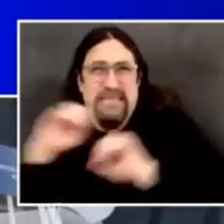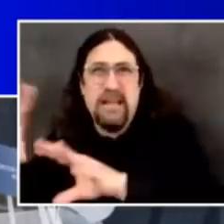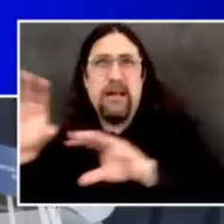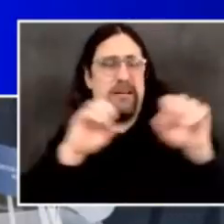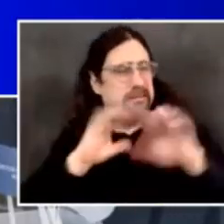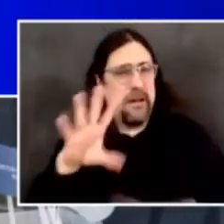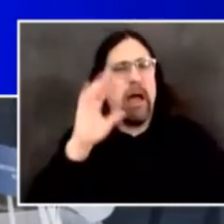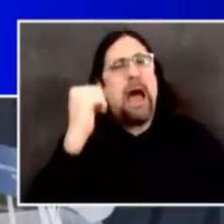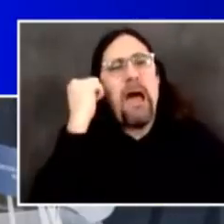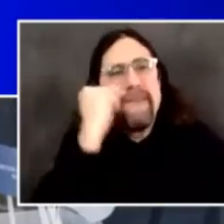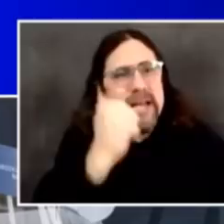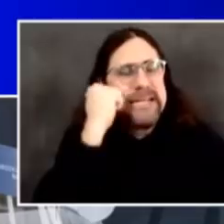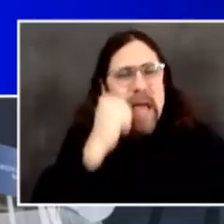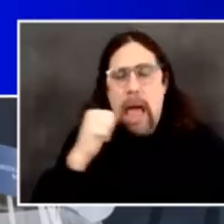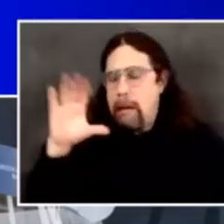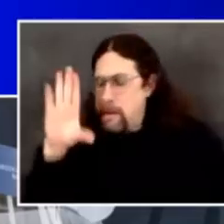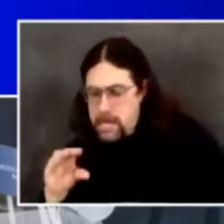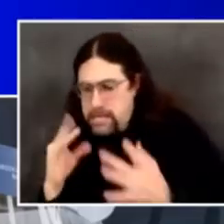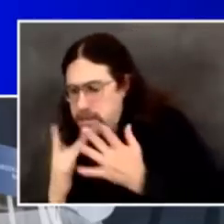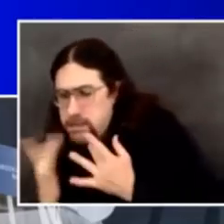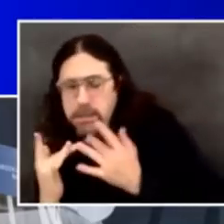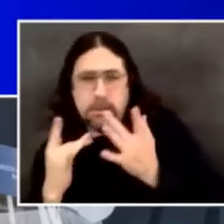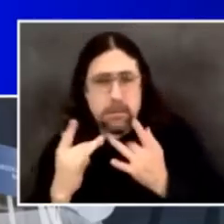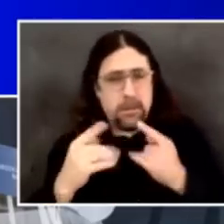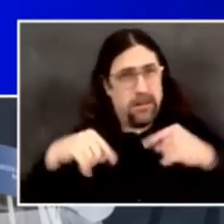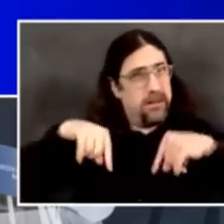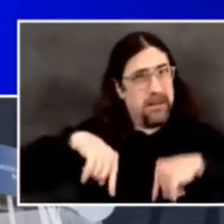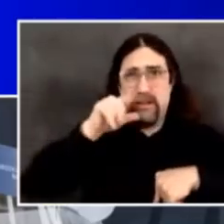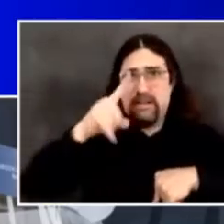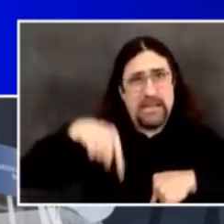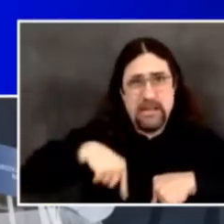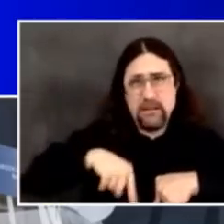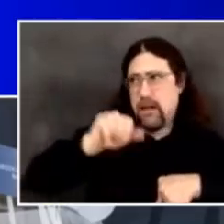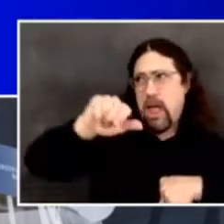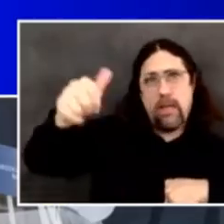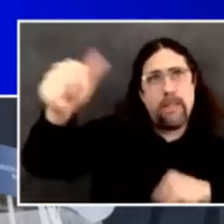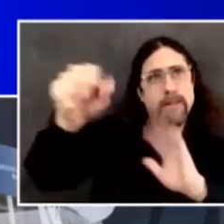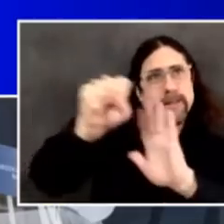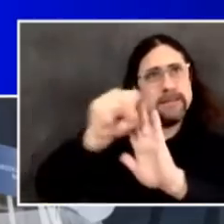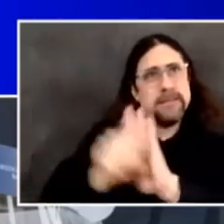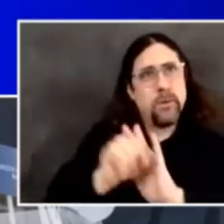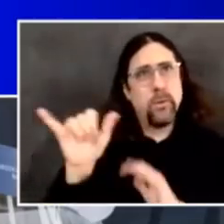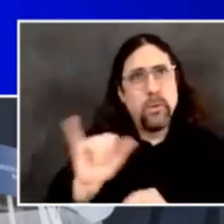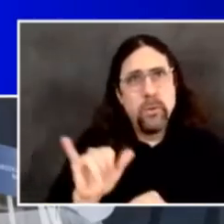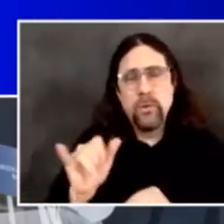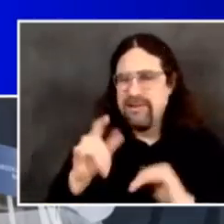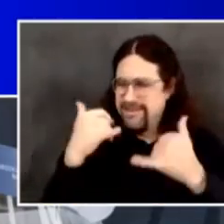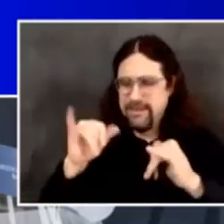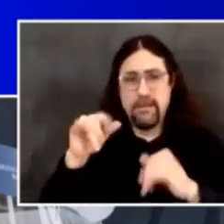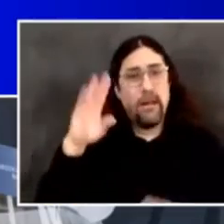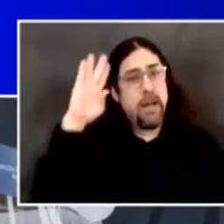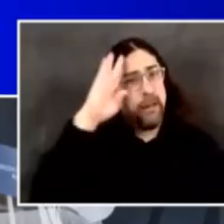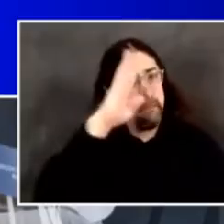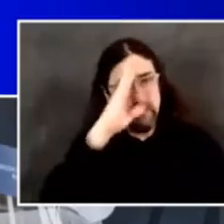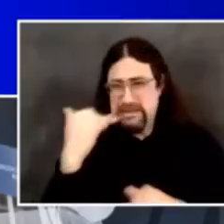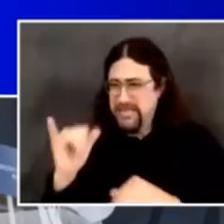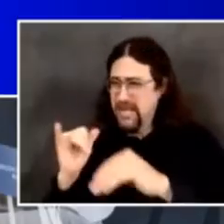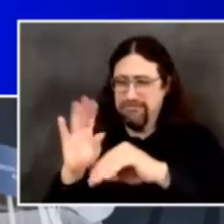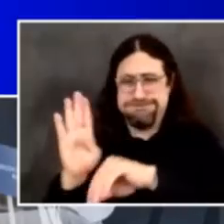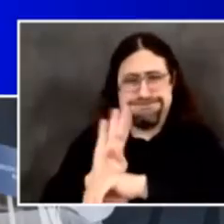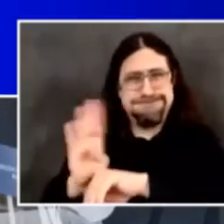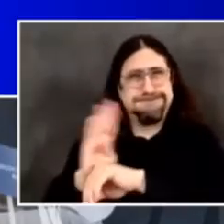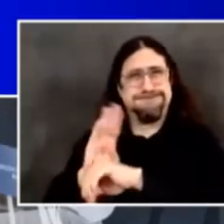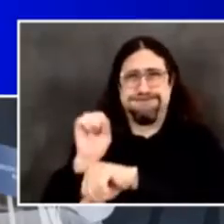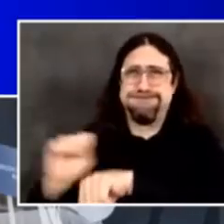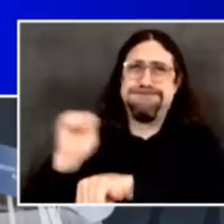We've seen some things move in the right direction. The ventilator situation, that looked like the single worst part of the equation at one point. That got a